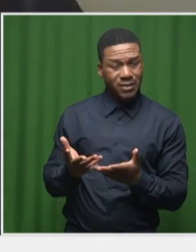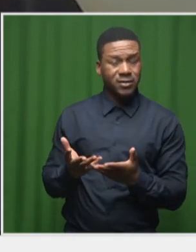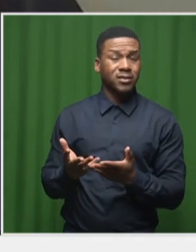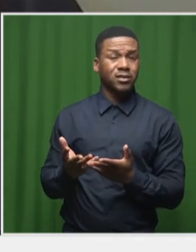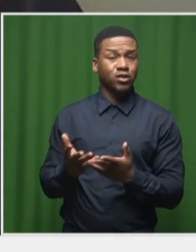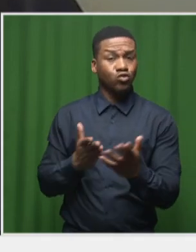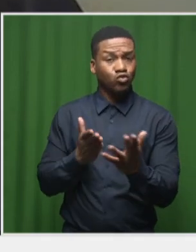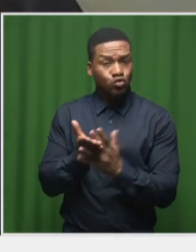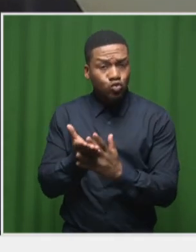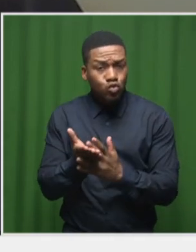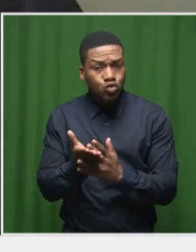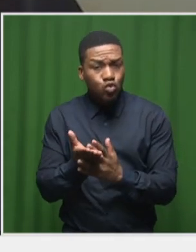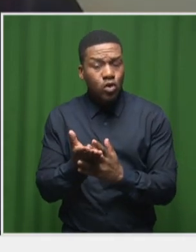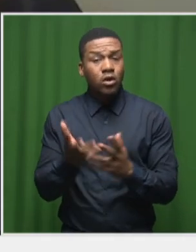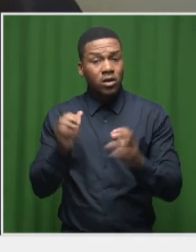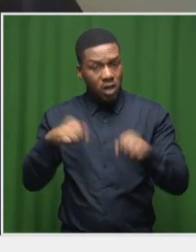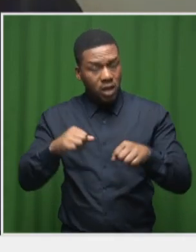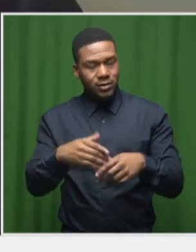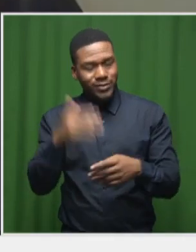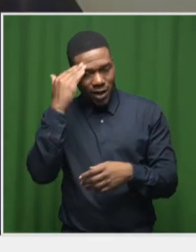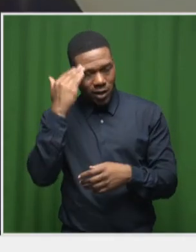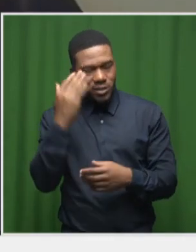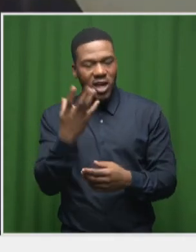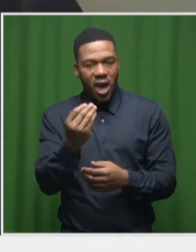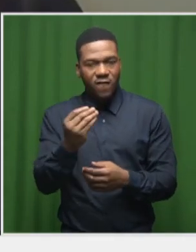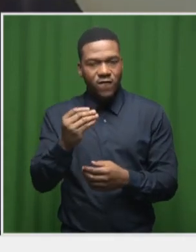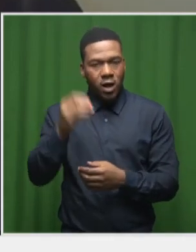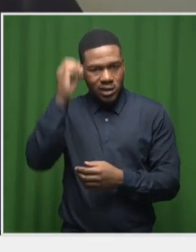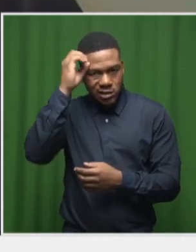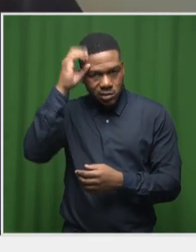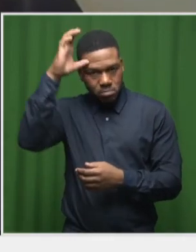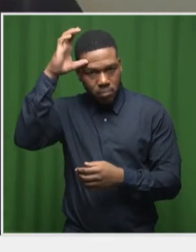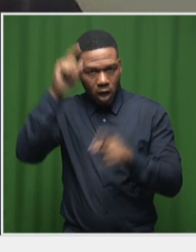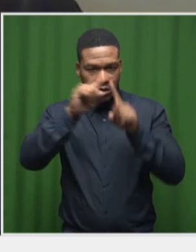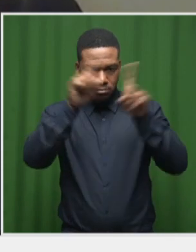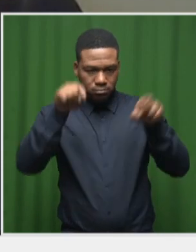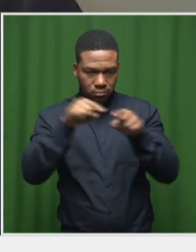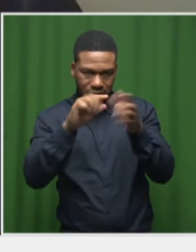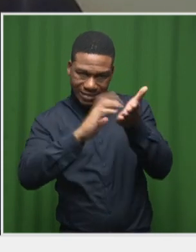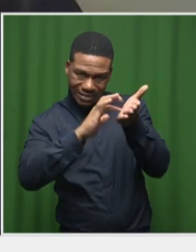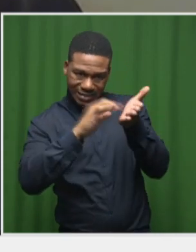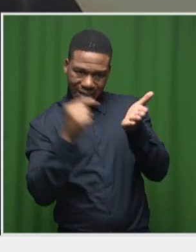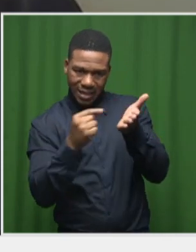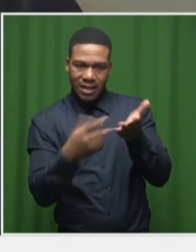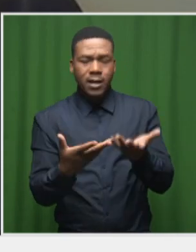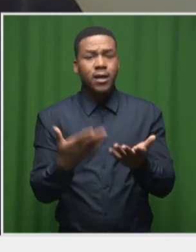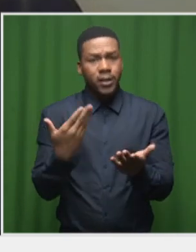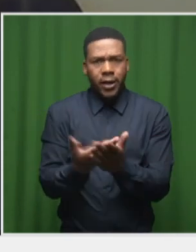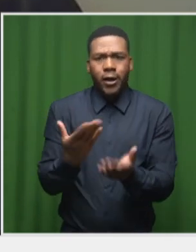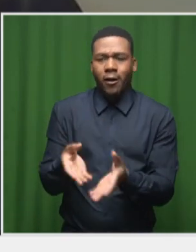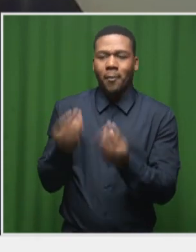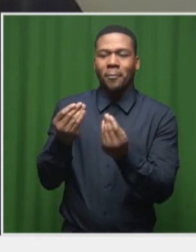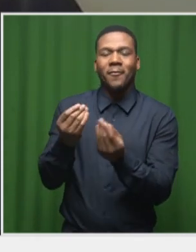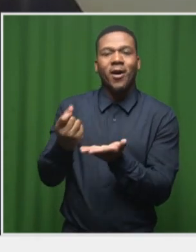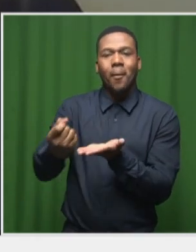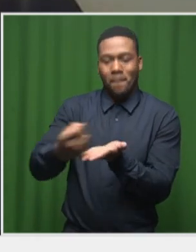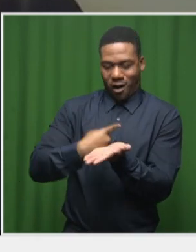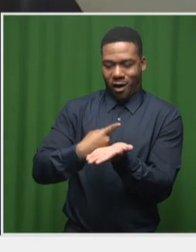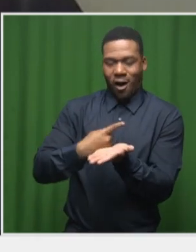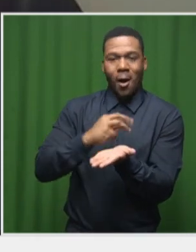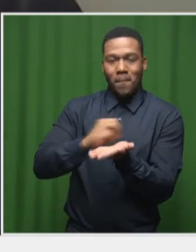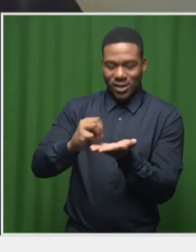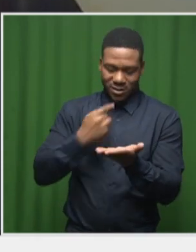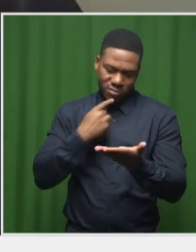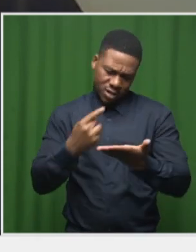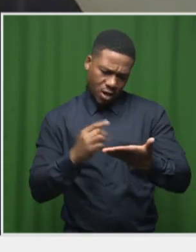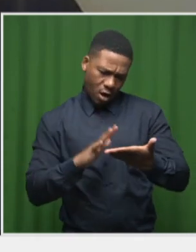smart meter, that you should, by right, automatically get that message to say, hey, Leanne, calm down, you're